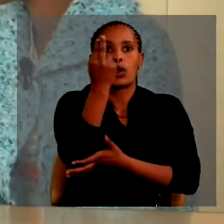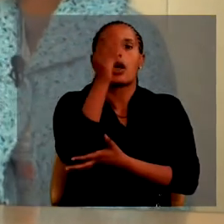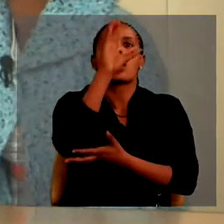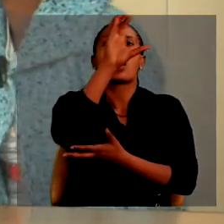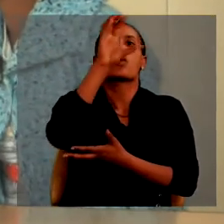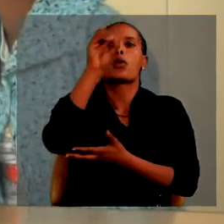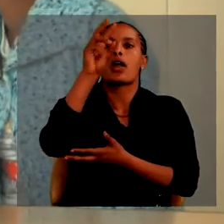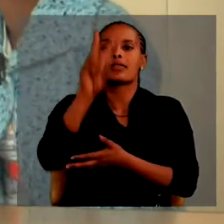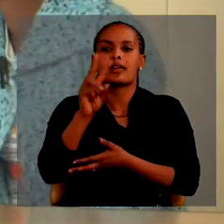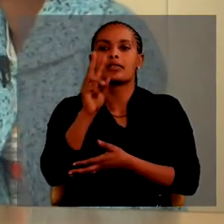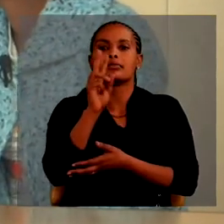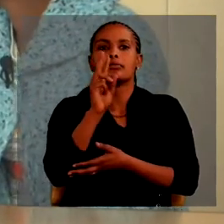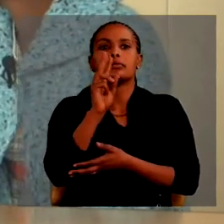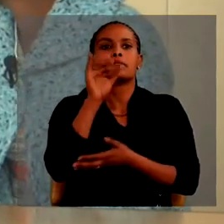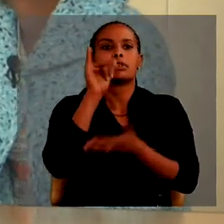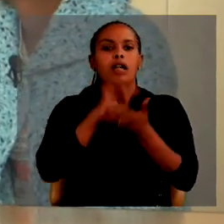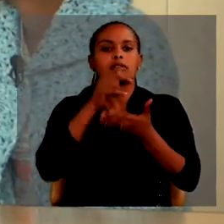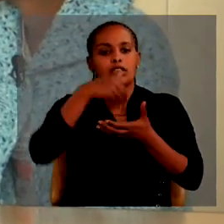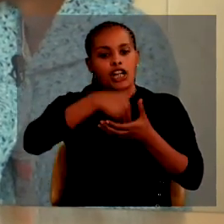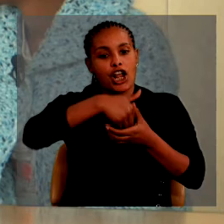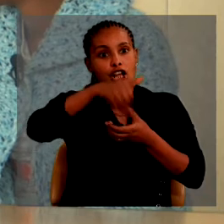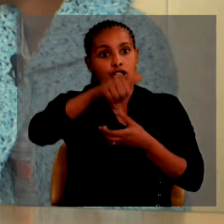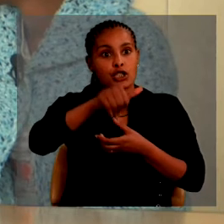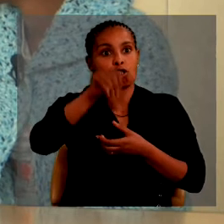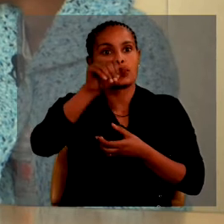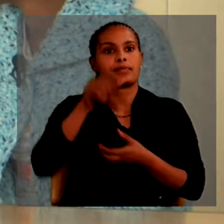carbon dioxide that is released.